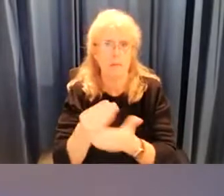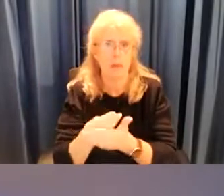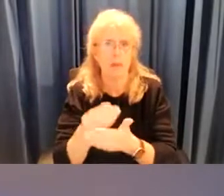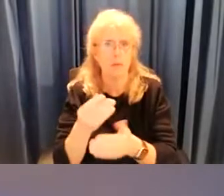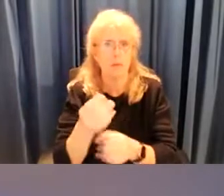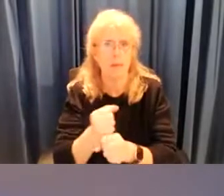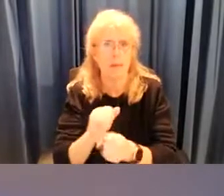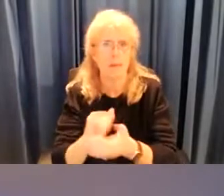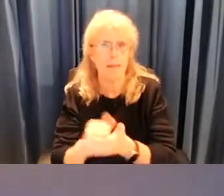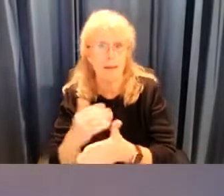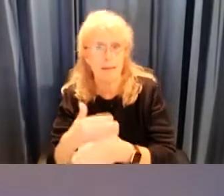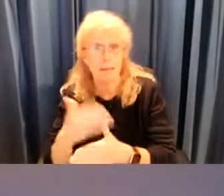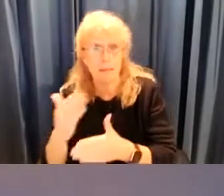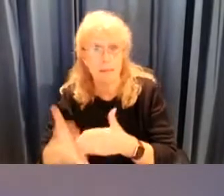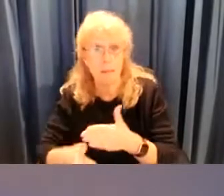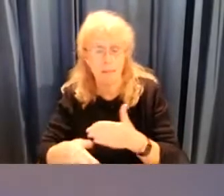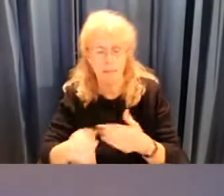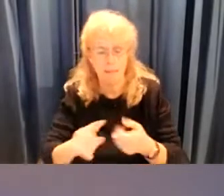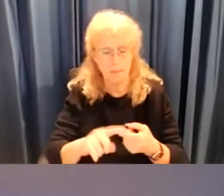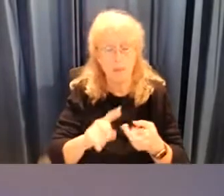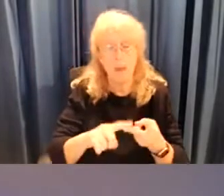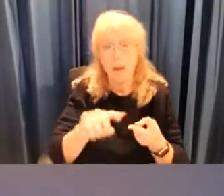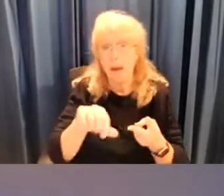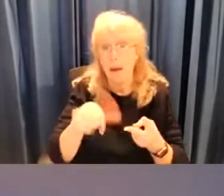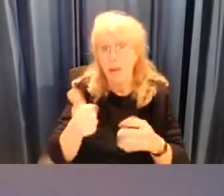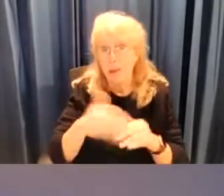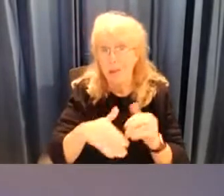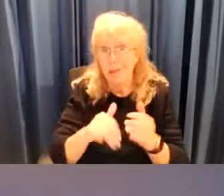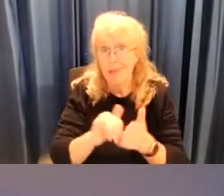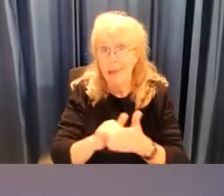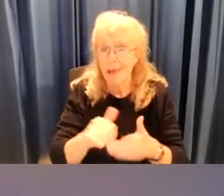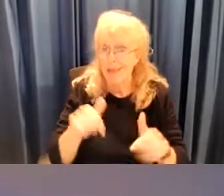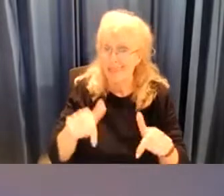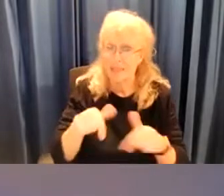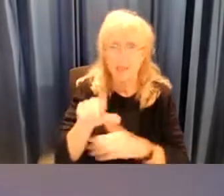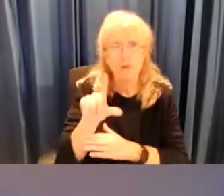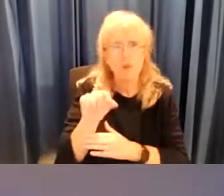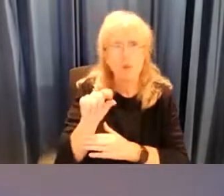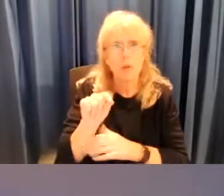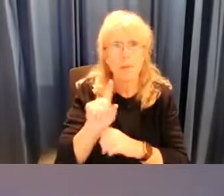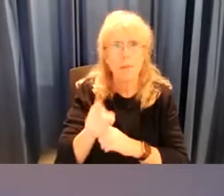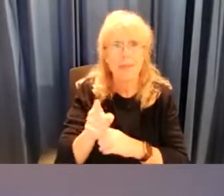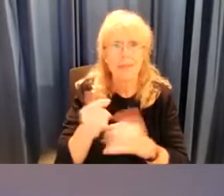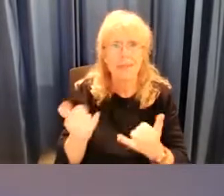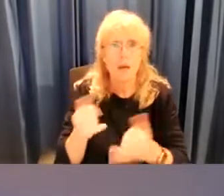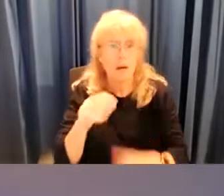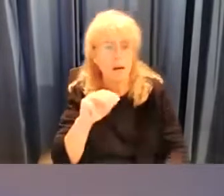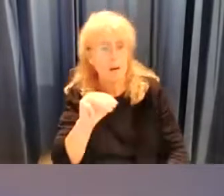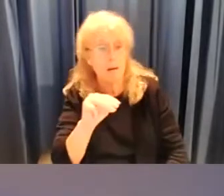Other than that, this is a 20-minute breakout. Marcus, I'm assuming you're going